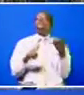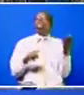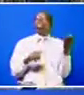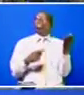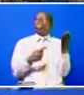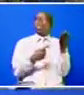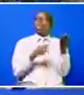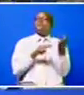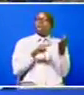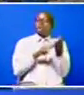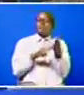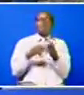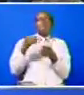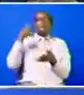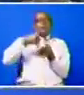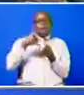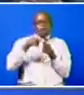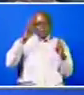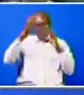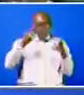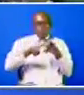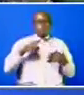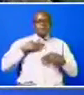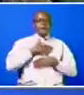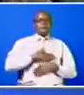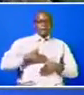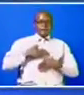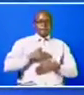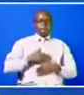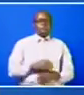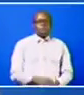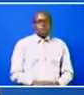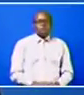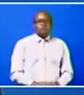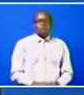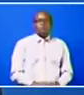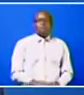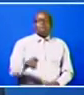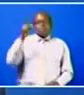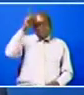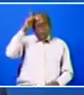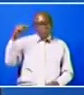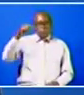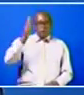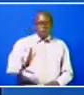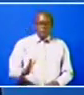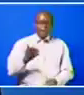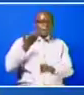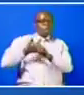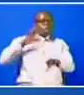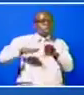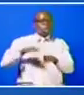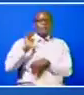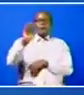includes science and innovation. Now, Kembu Governor Ferdinand Waititu has appealed